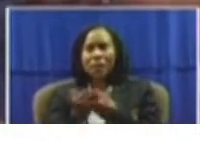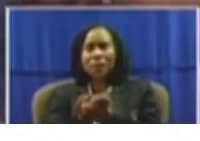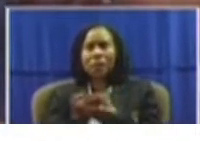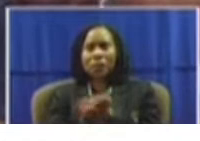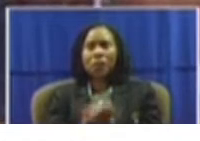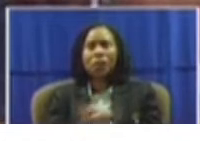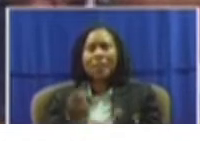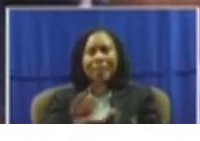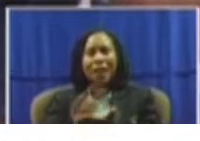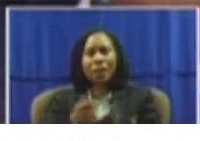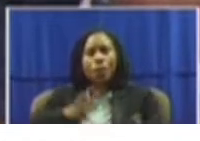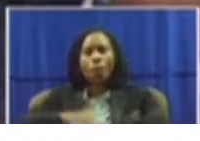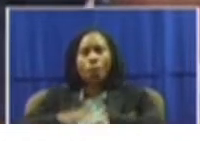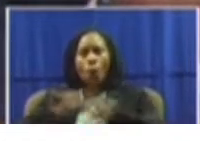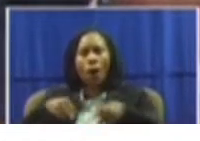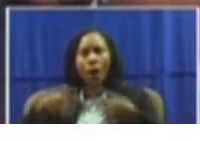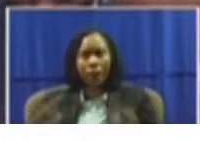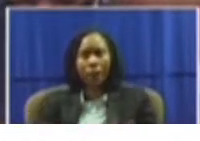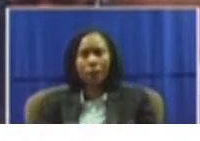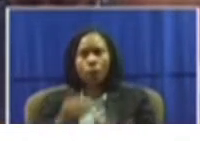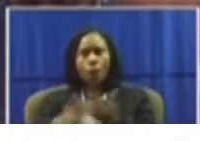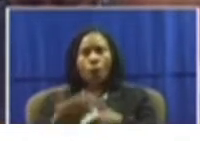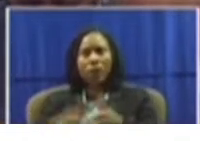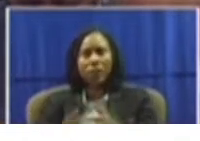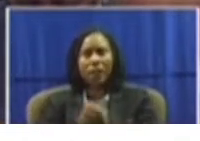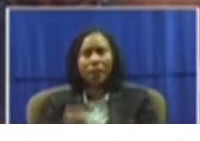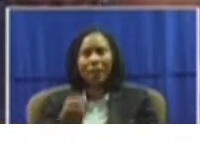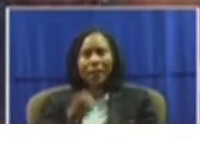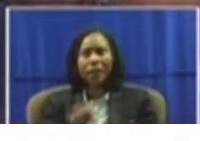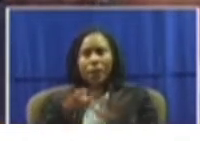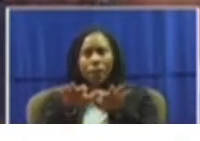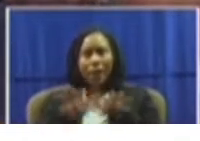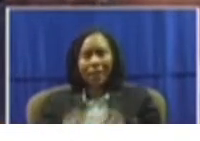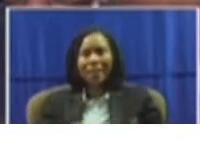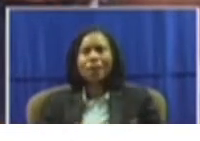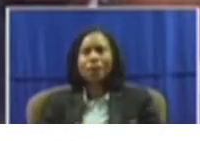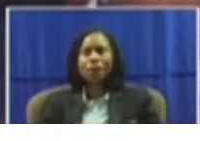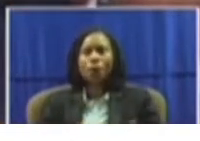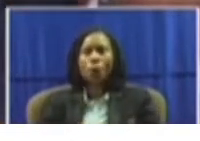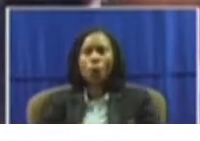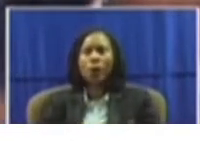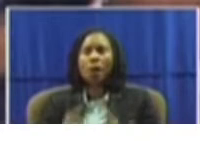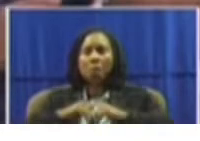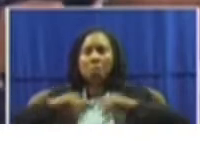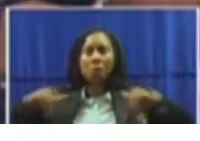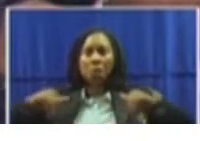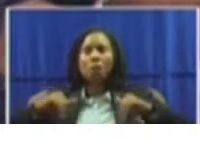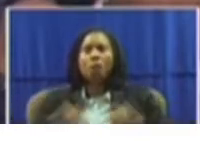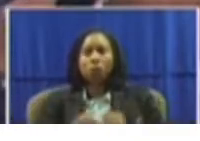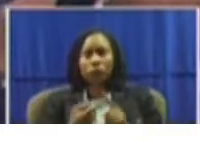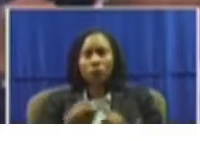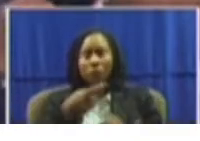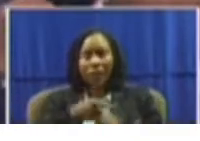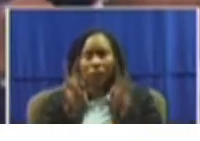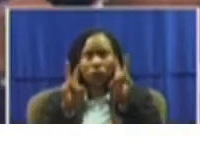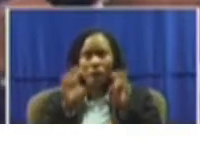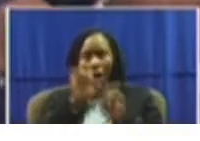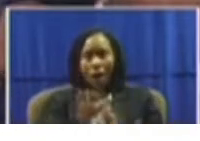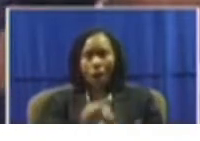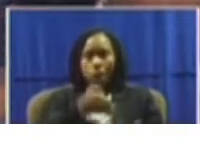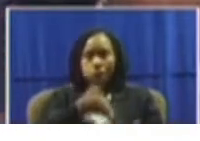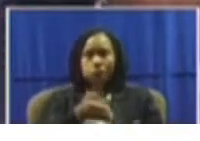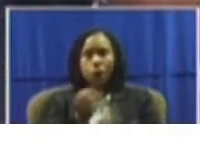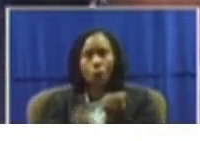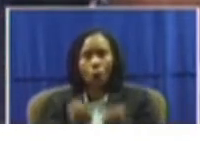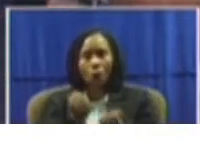The process that happens in Parliament is a completely separate issue to your issue before the courts. May I also add that there